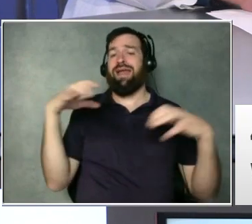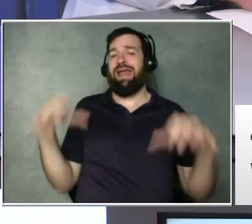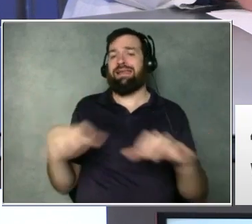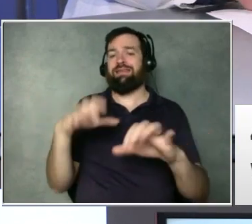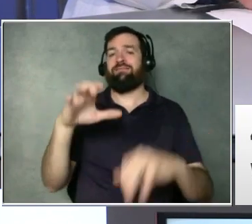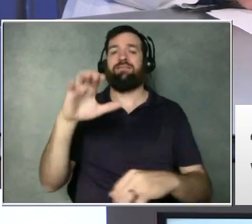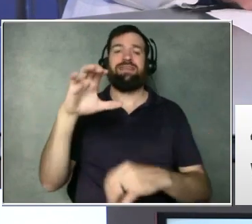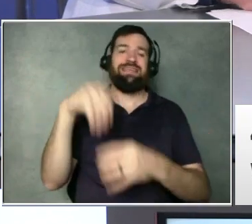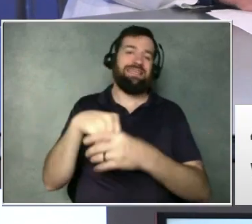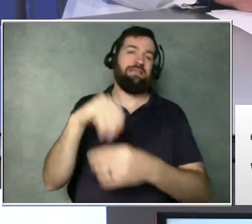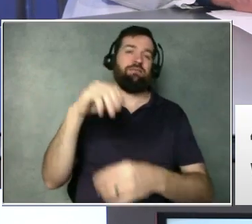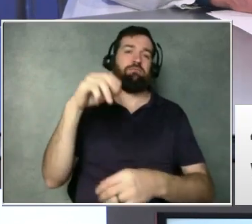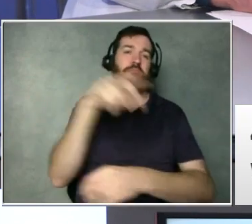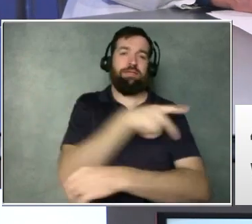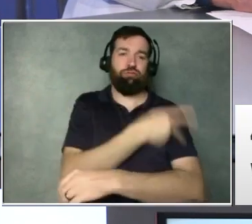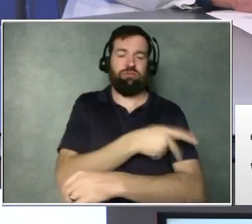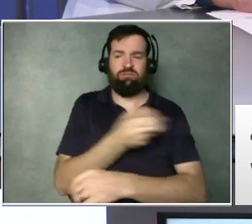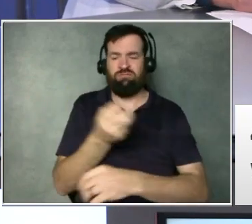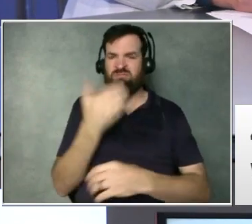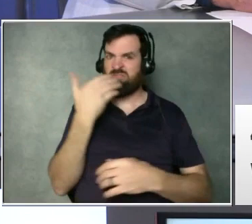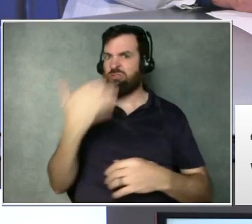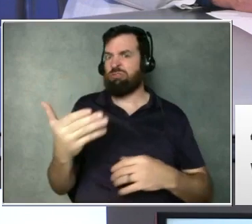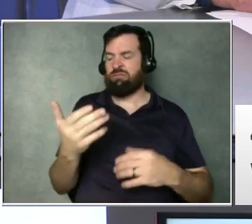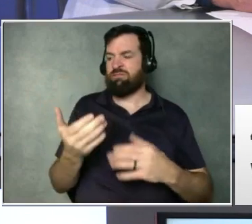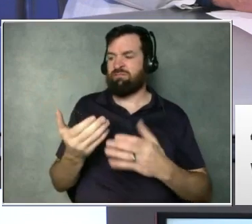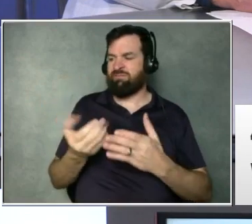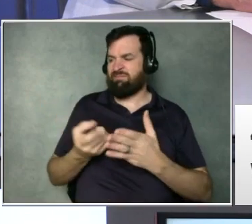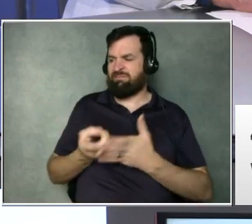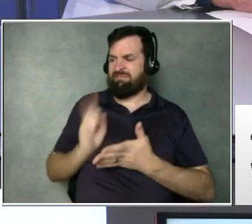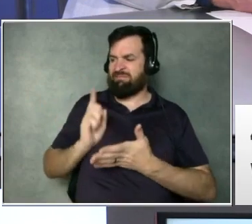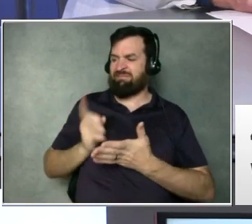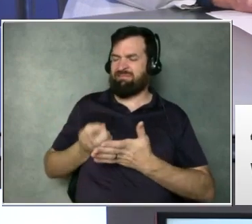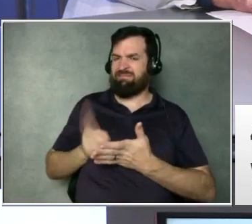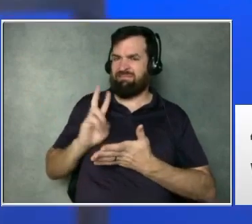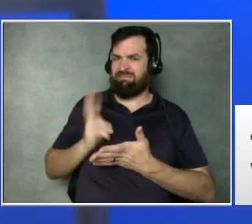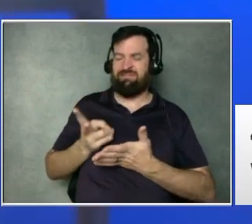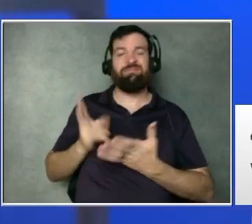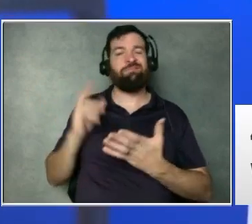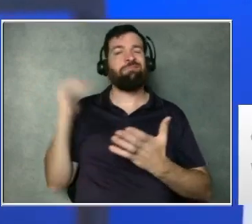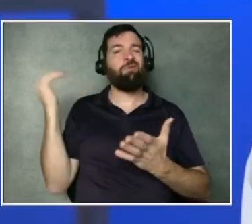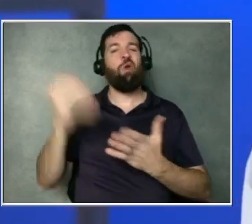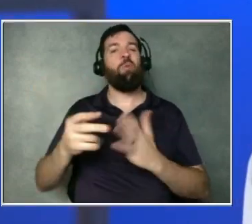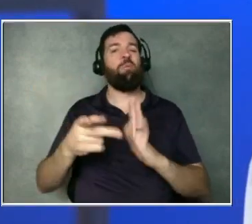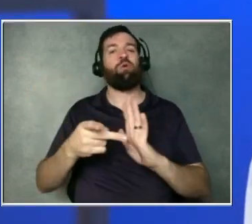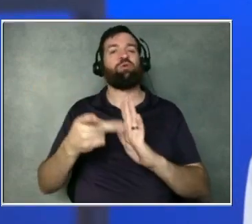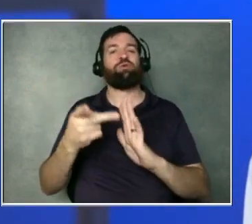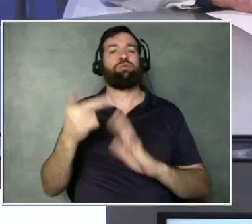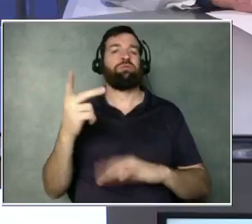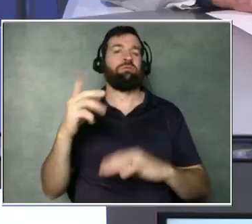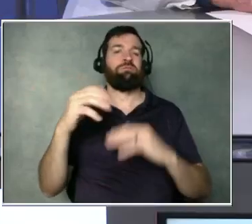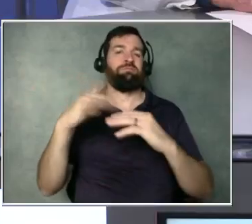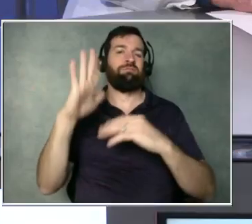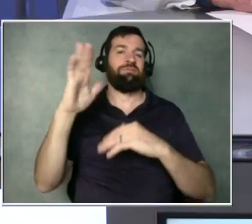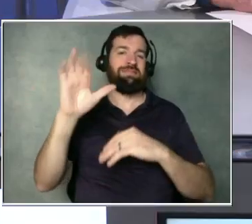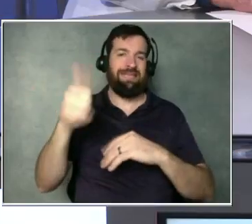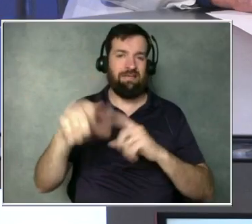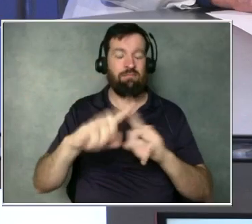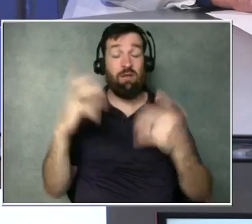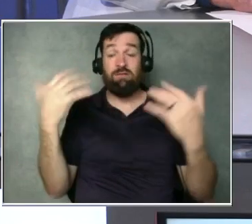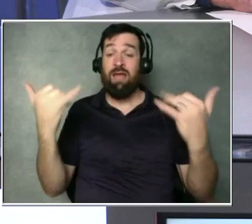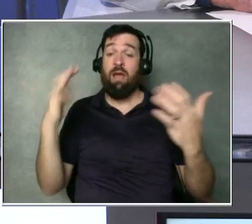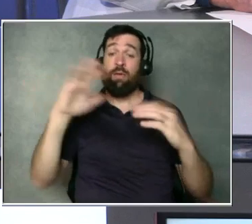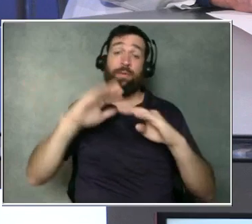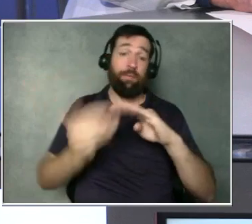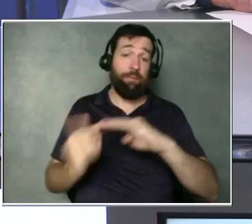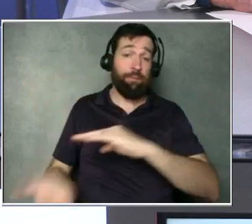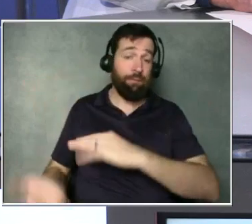Very good. Just a couple weeks ago, we were in those double digits, but now for the last couple weeks, been in those single digits. Yeah, it's such a great feeling to be there, and knowing